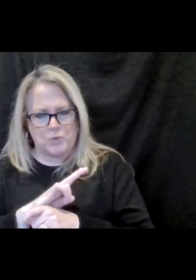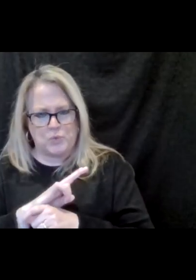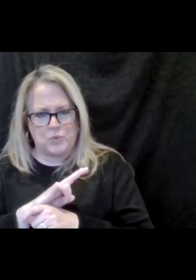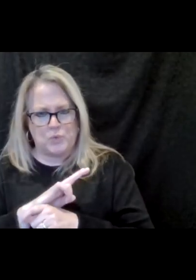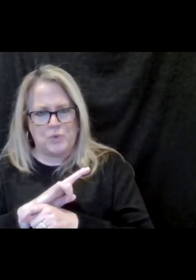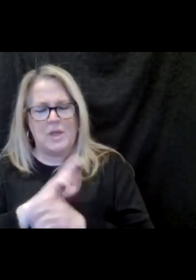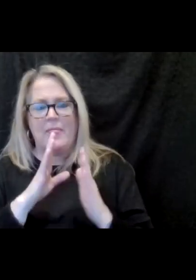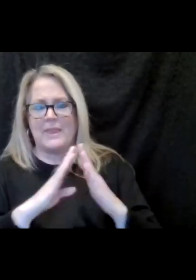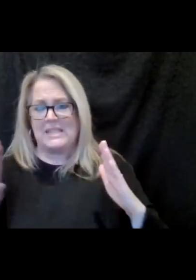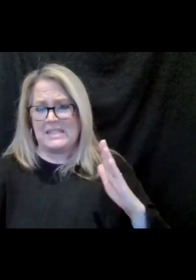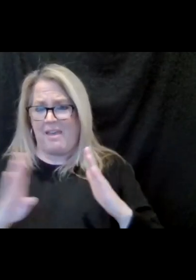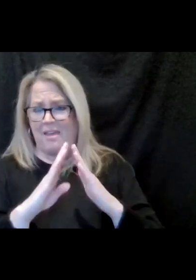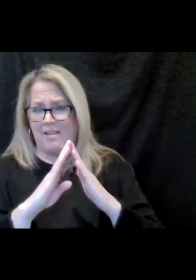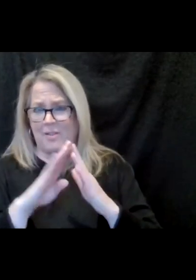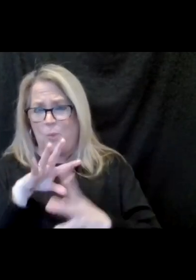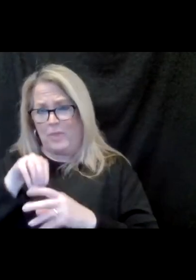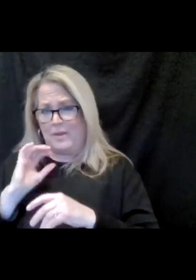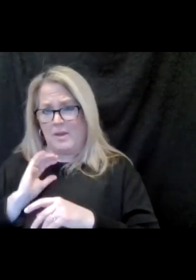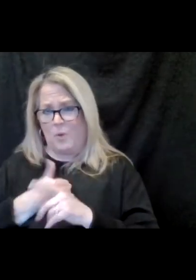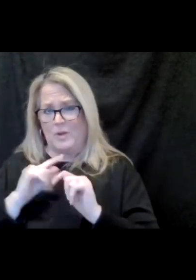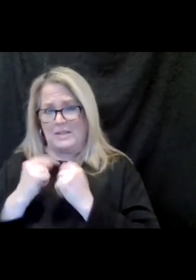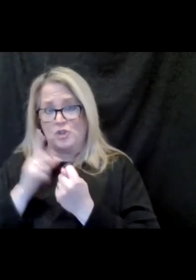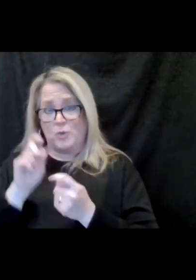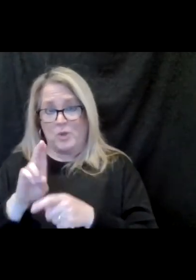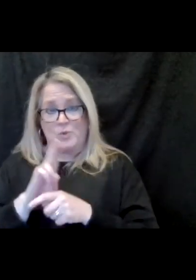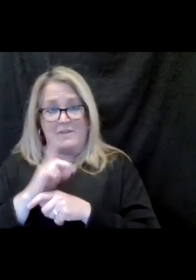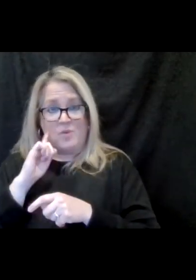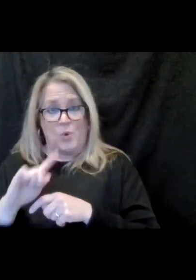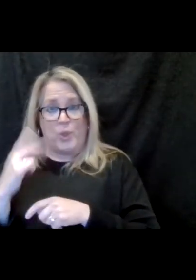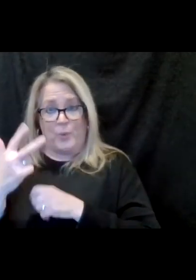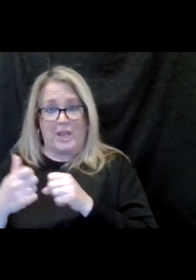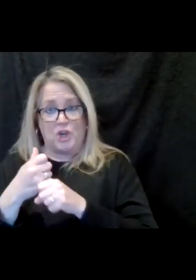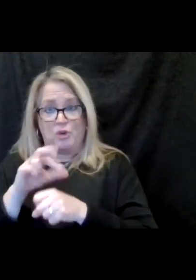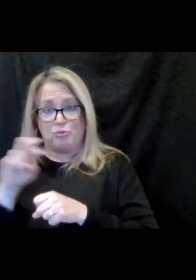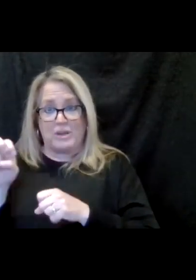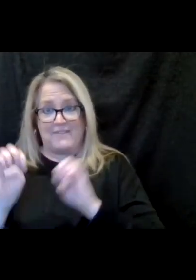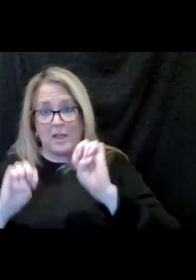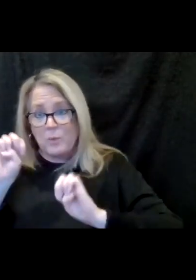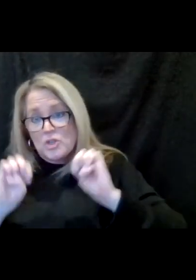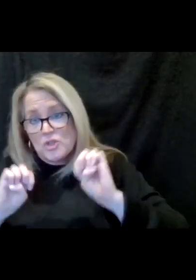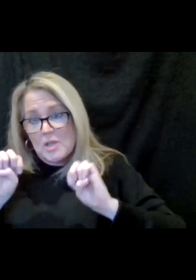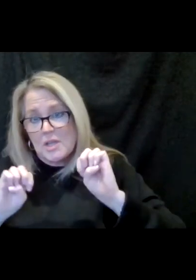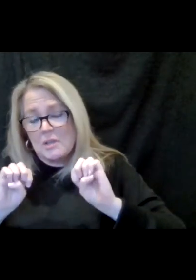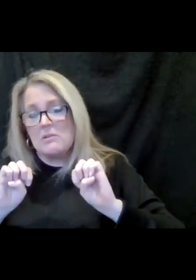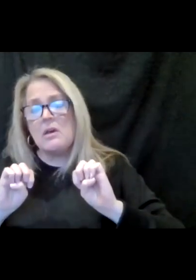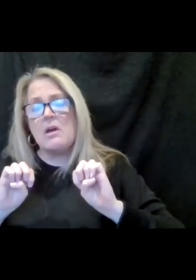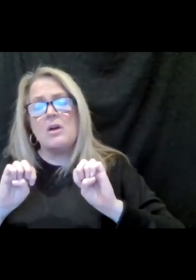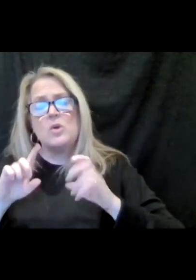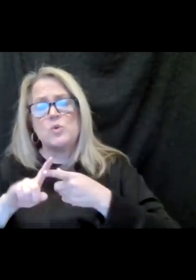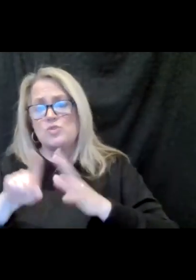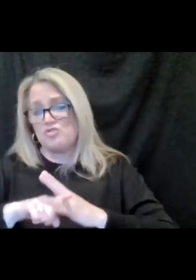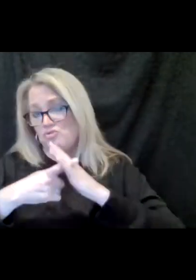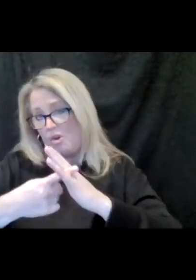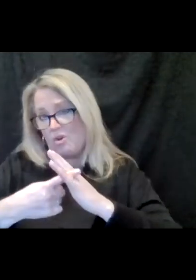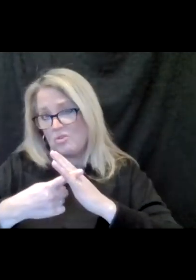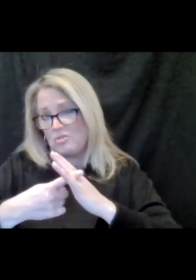the scale within our teams. Should we use it for like a 3-year reevaluation to start to get